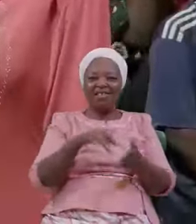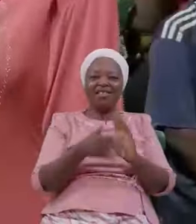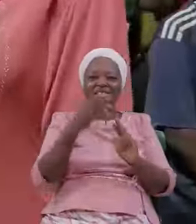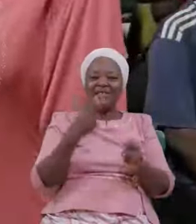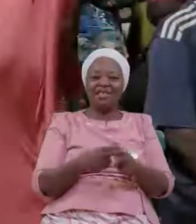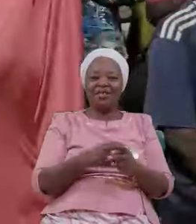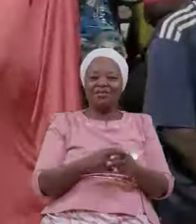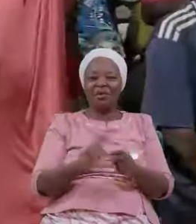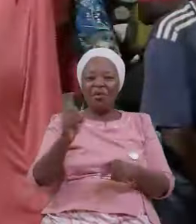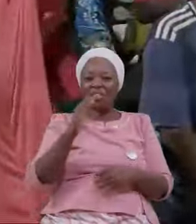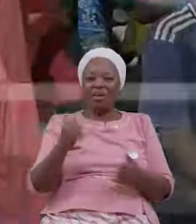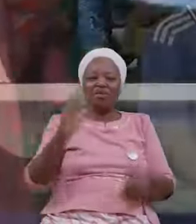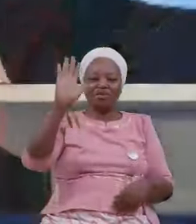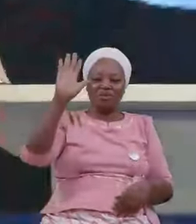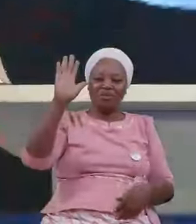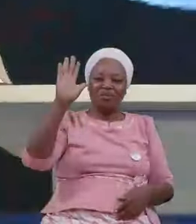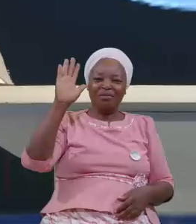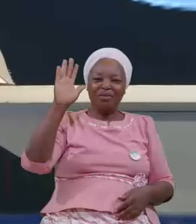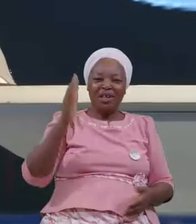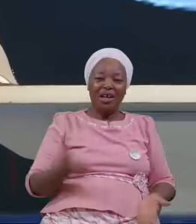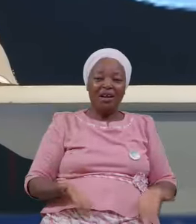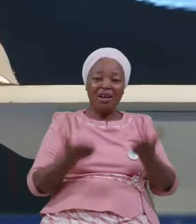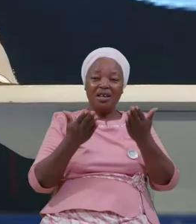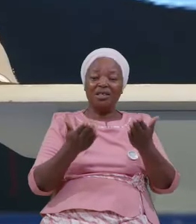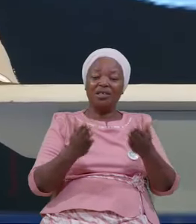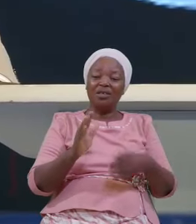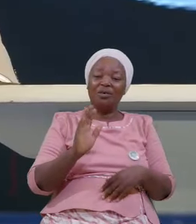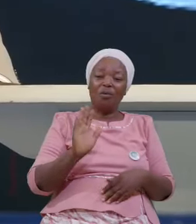are you? You raise up one hand.